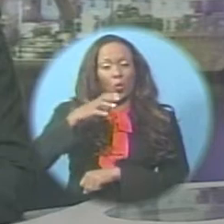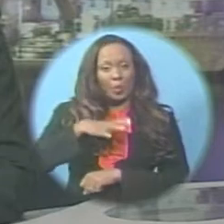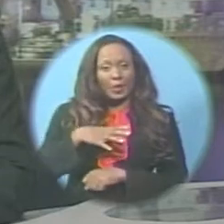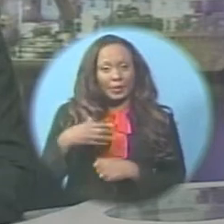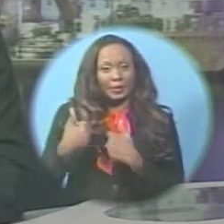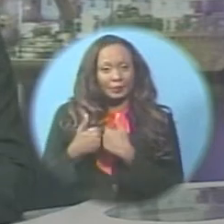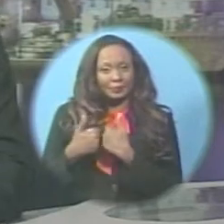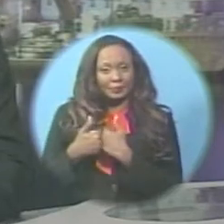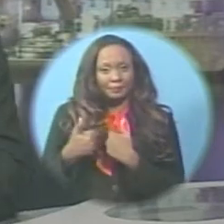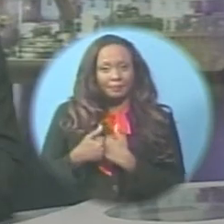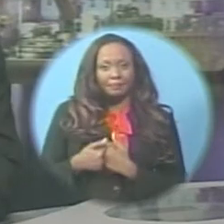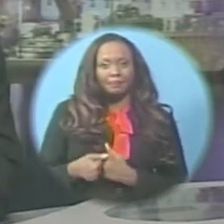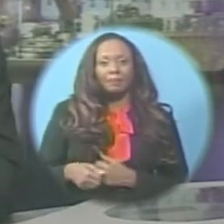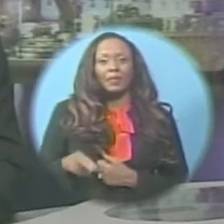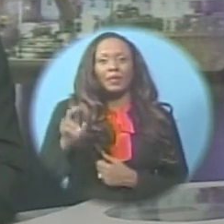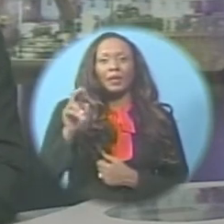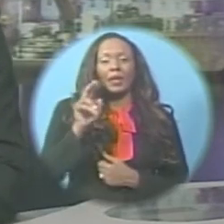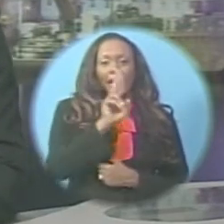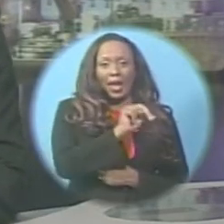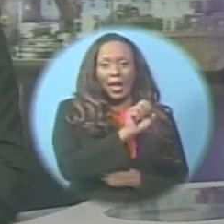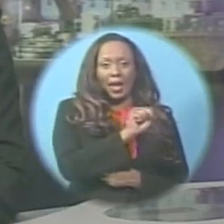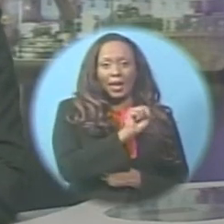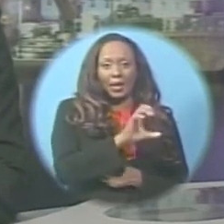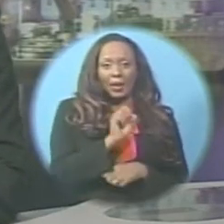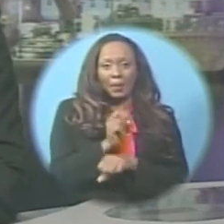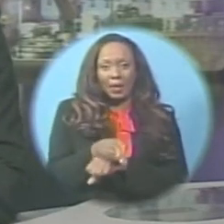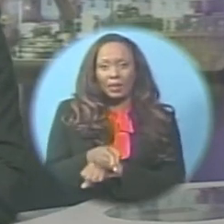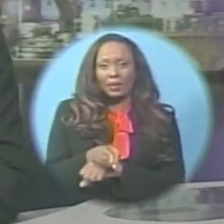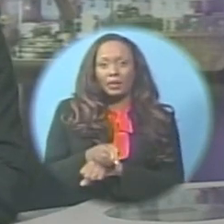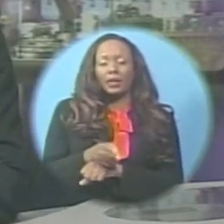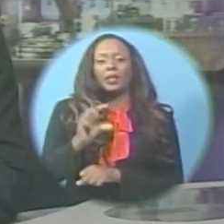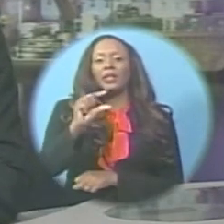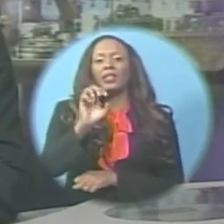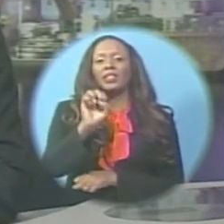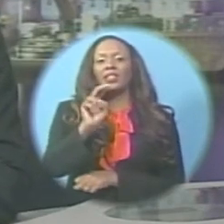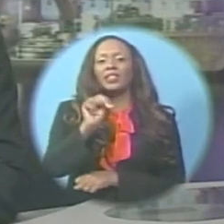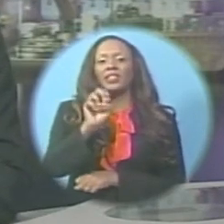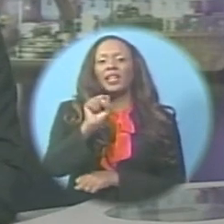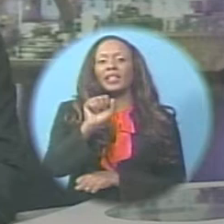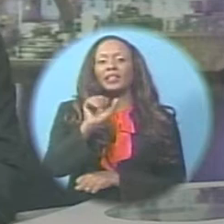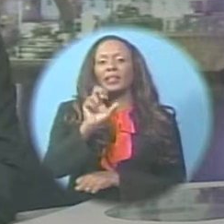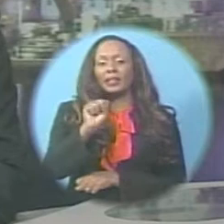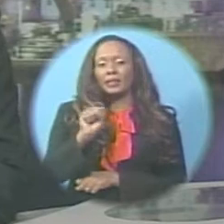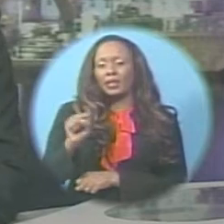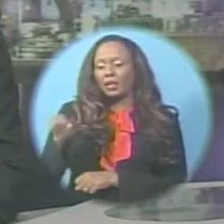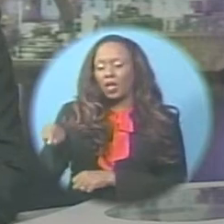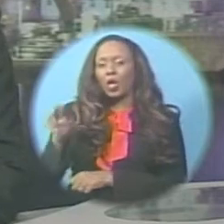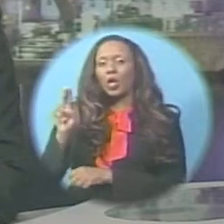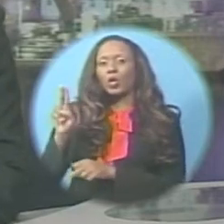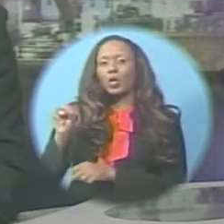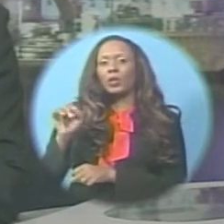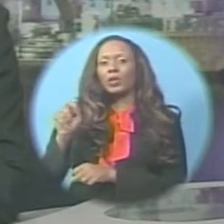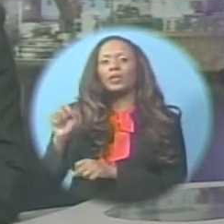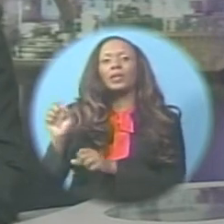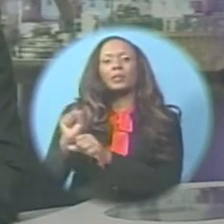the NSC defeated Kickstart Genesis 2-0 in the early game, while Mavericks and Unity Stars won their encounters as